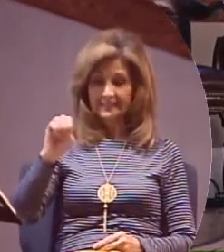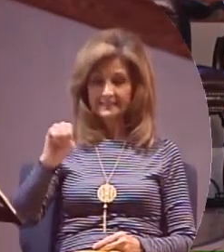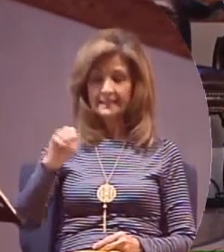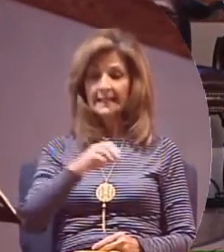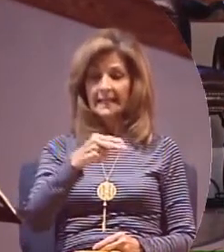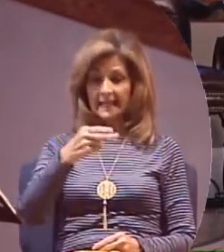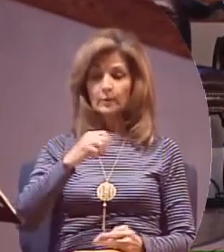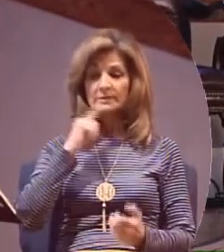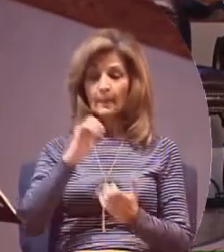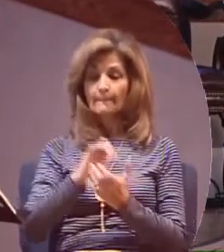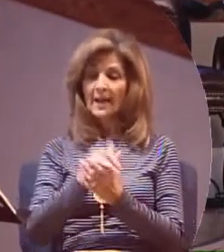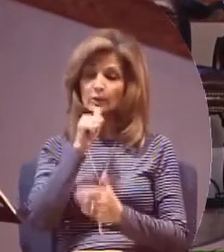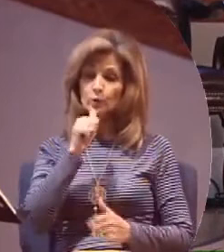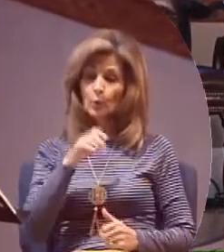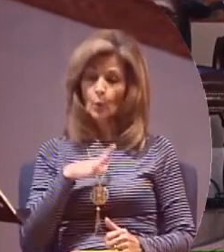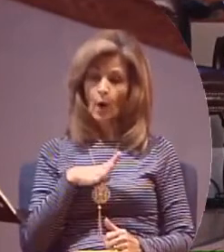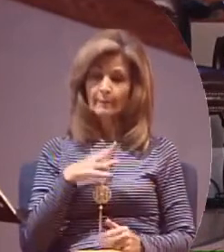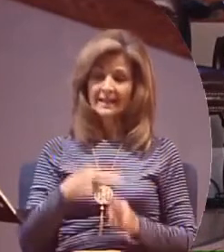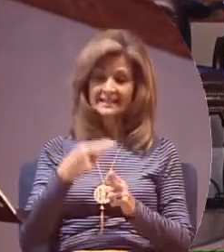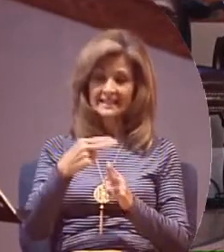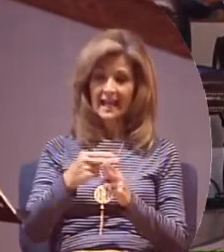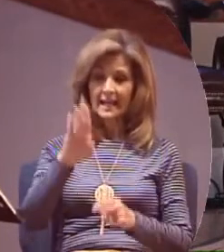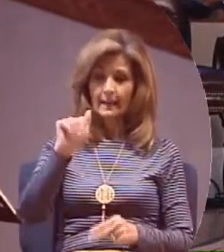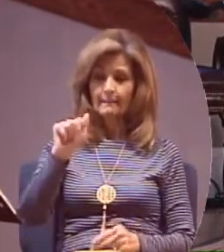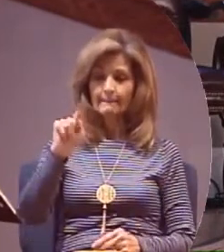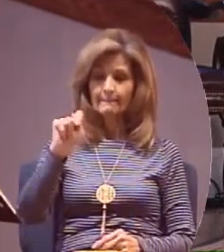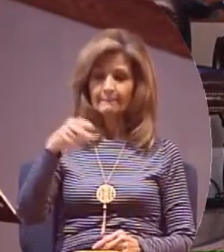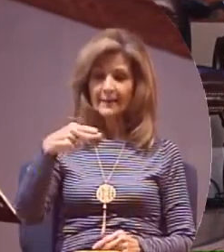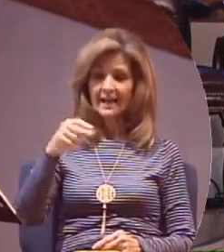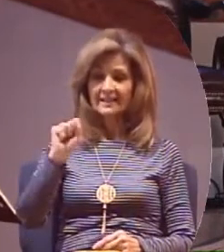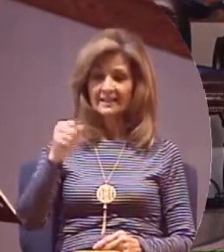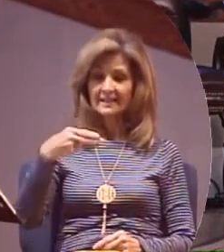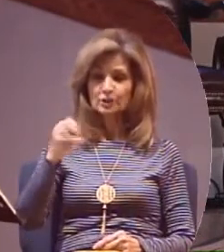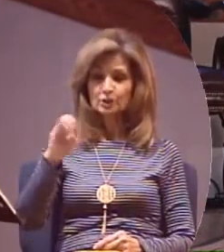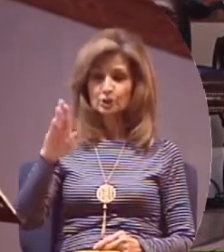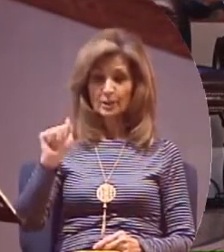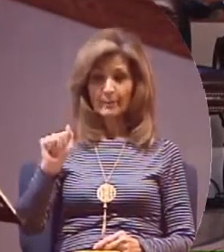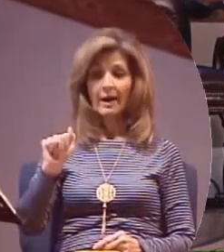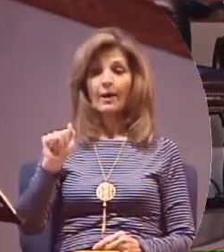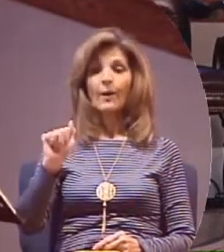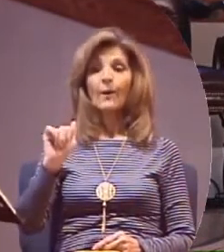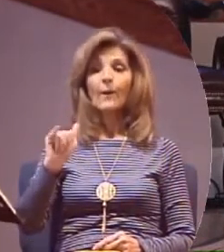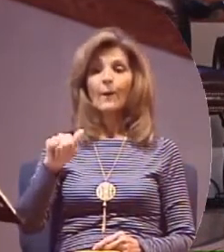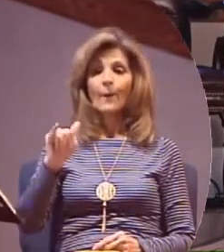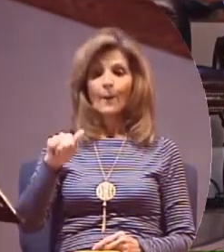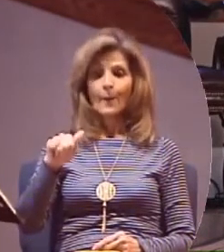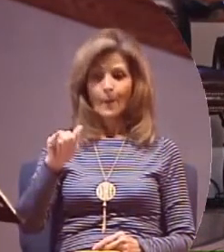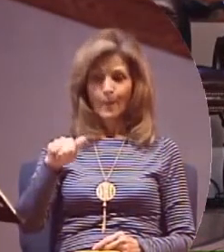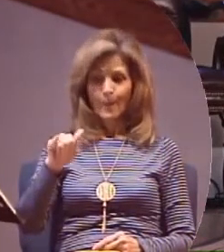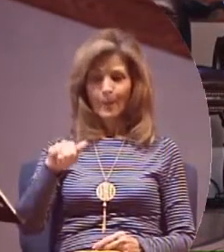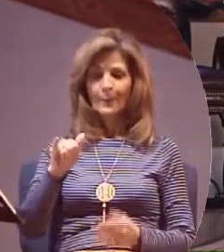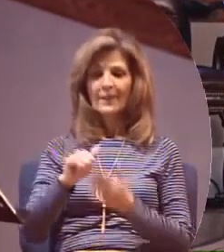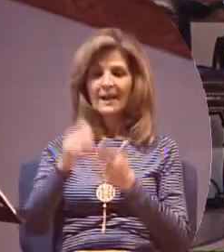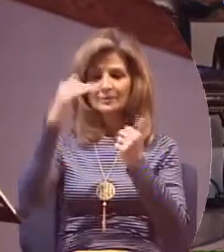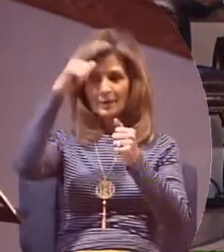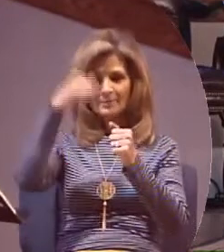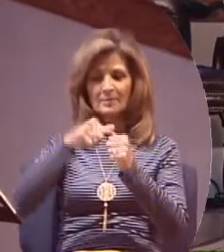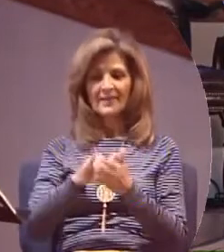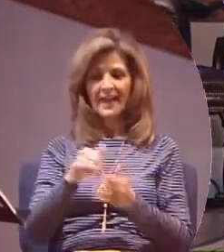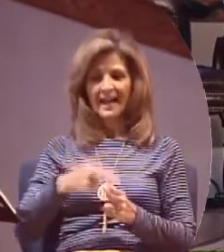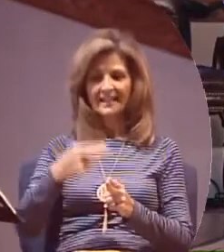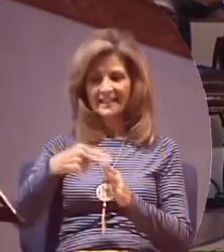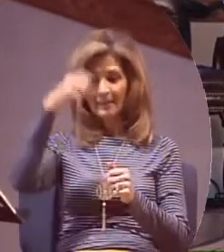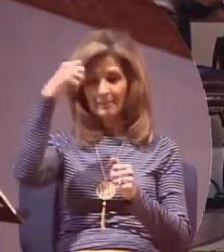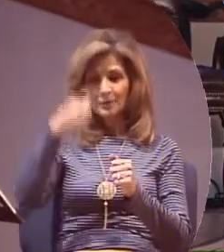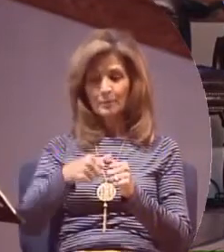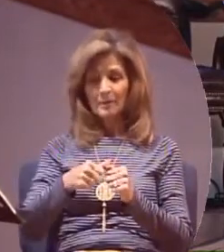woman by the name of Bathsheba. Now, does that kind of make that story a little more familiar to us? Remember how David